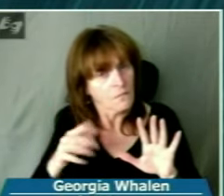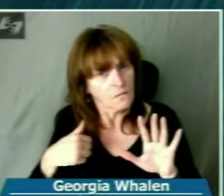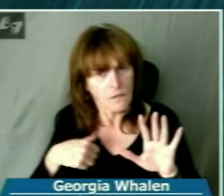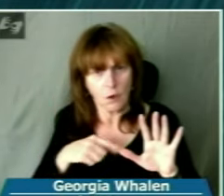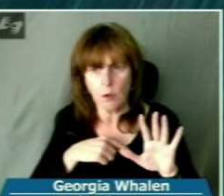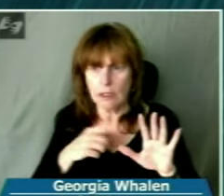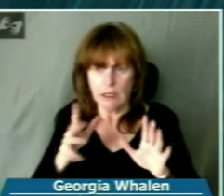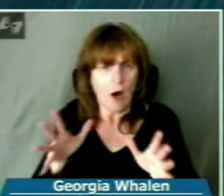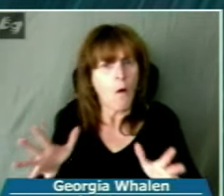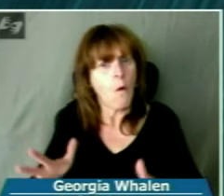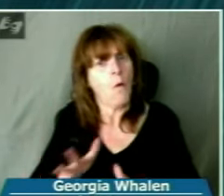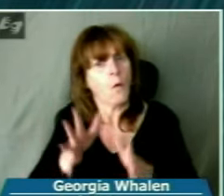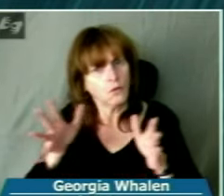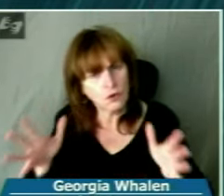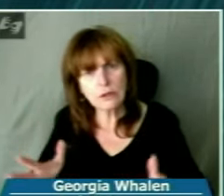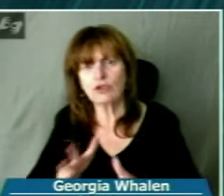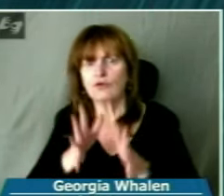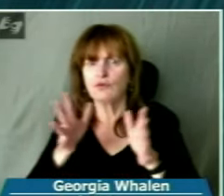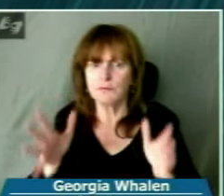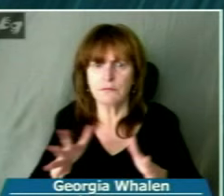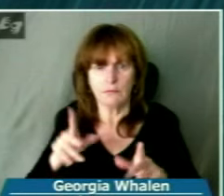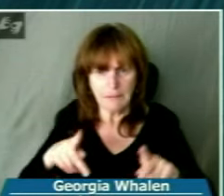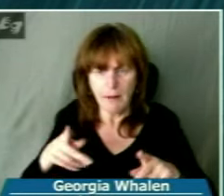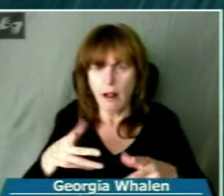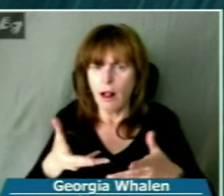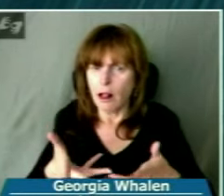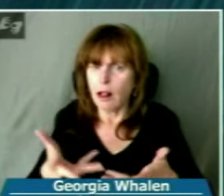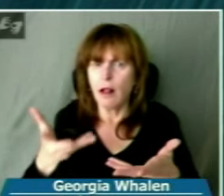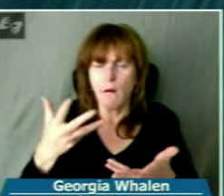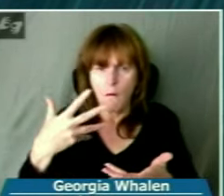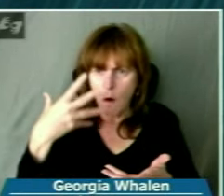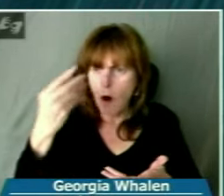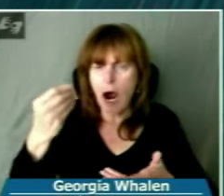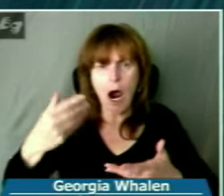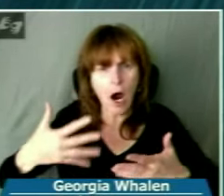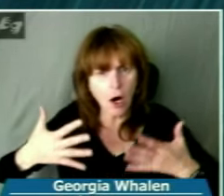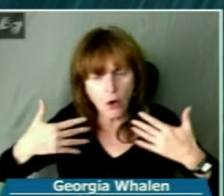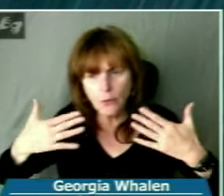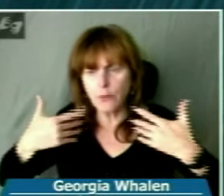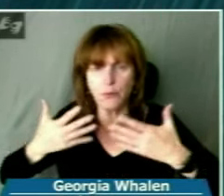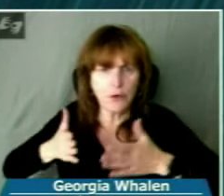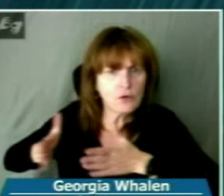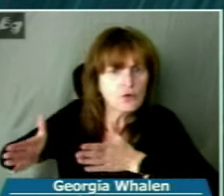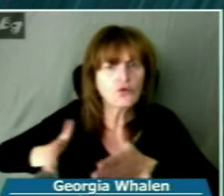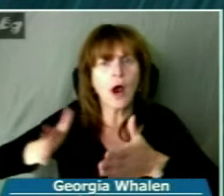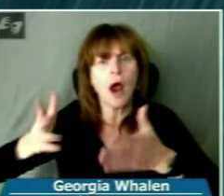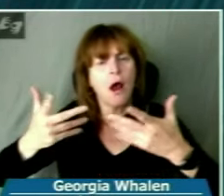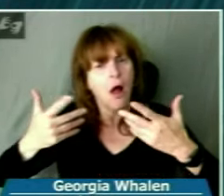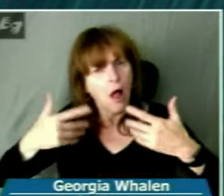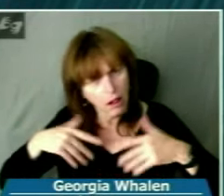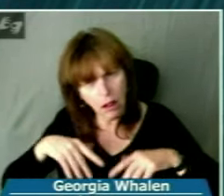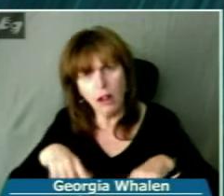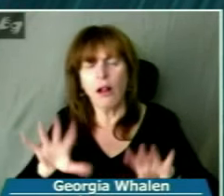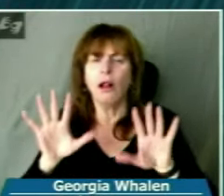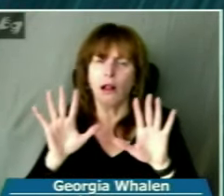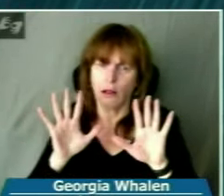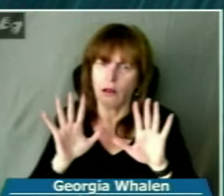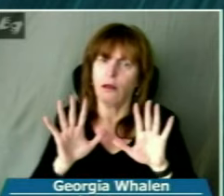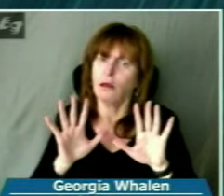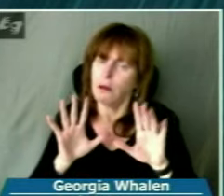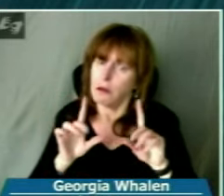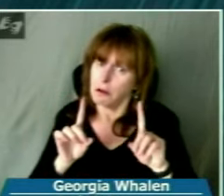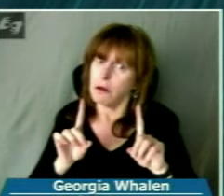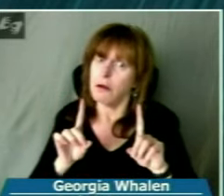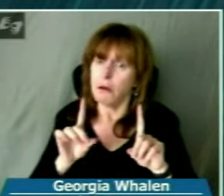more use, as the mayor said, of our parks and some of our trailways, and in consultation with our colleagues at the Hamilton